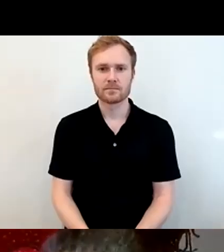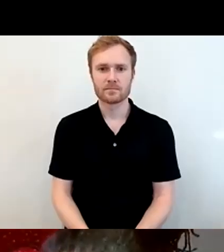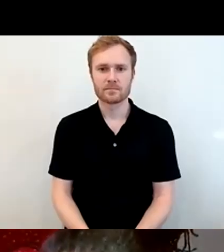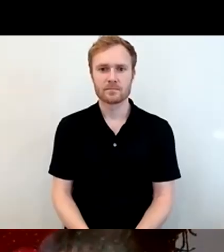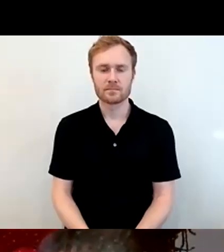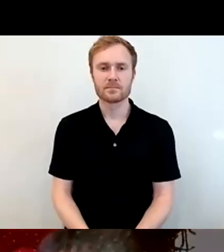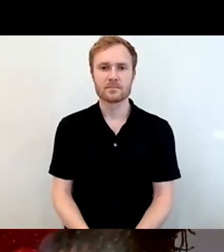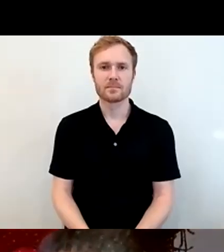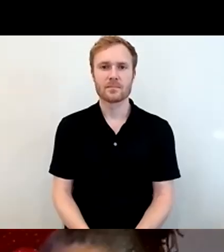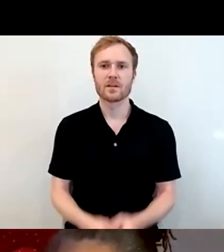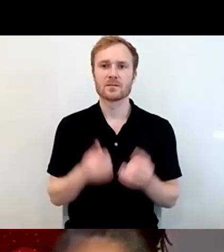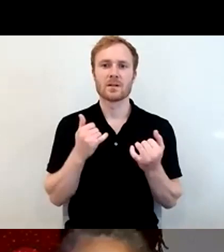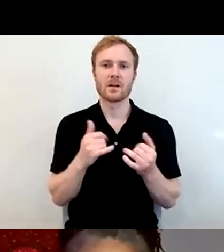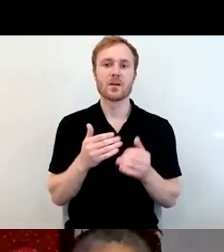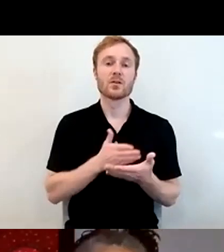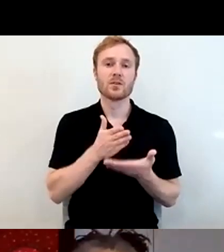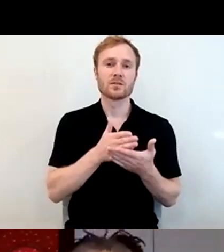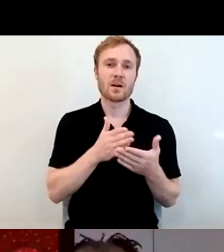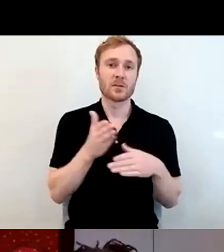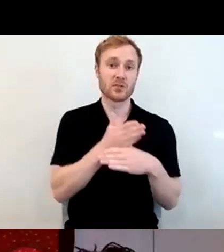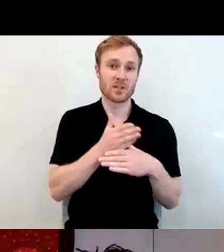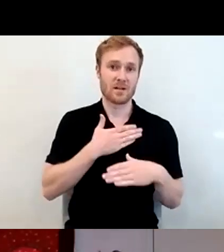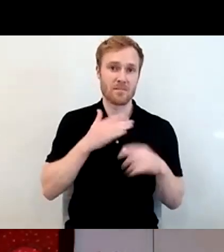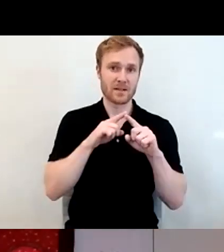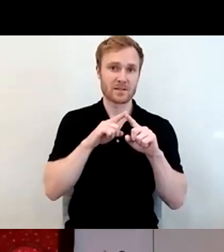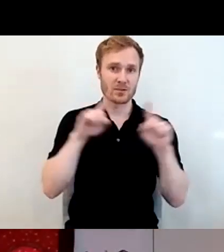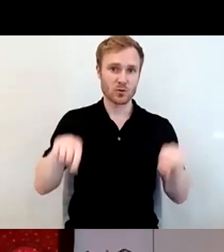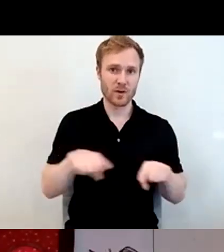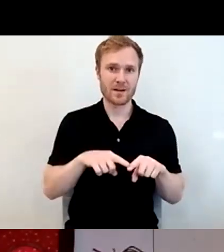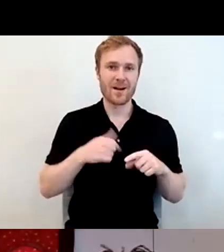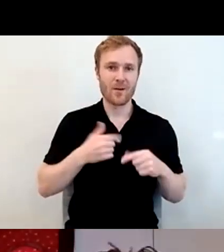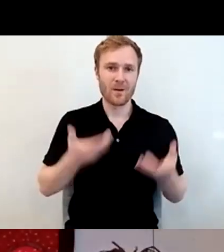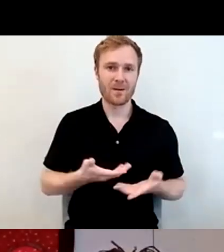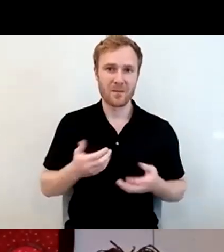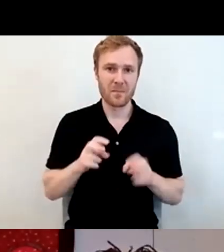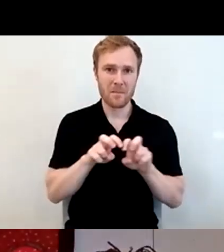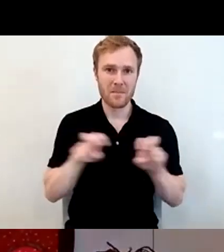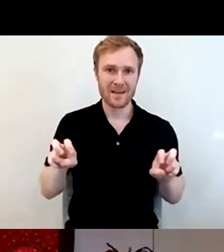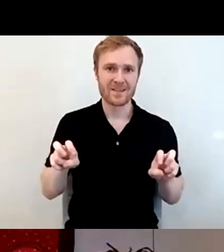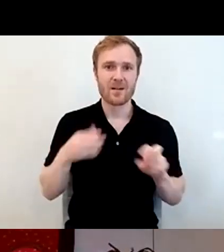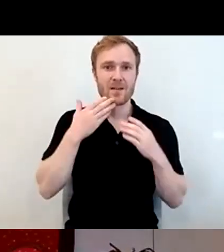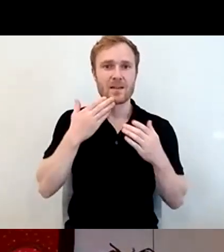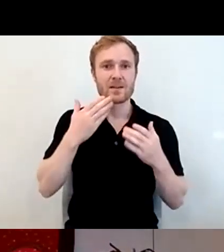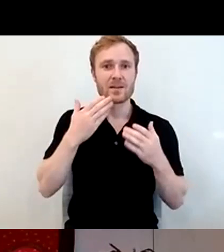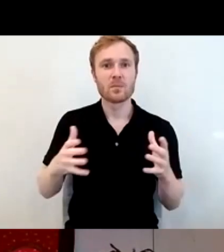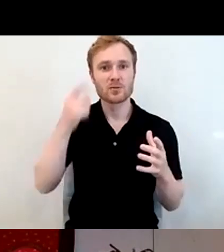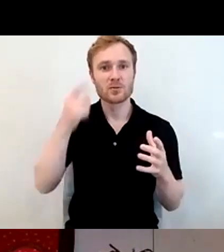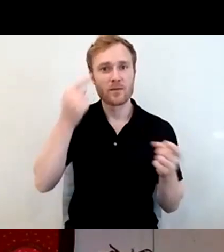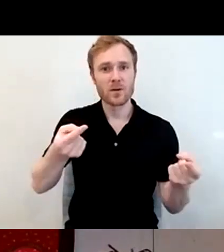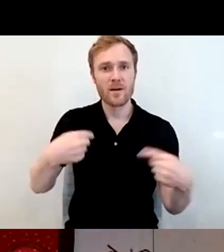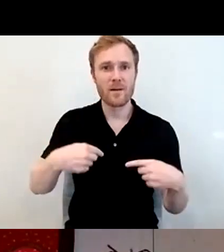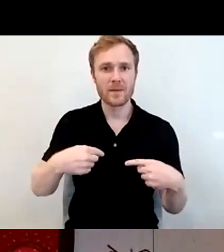I'm going to stop sharing my screen and I'm going to welcome our panel. Thank you guys so much for coming and being with